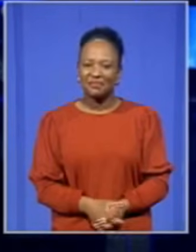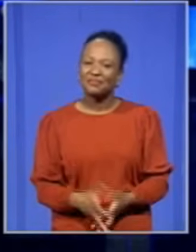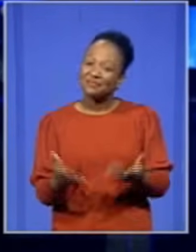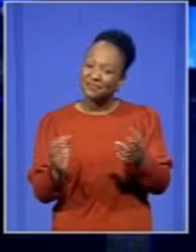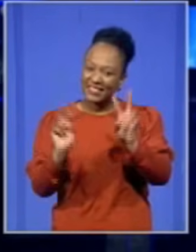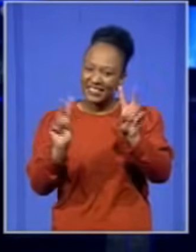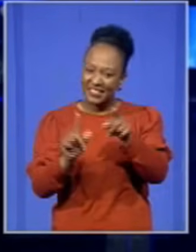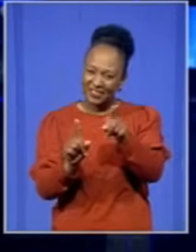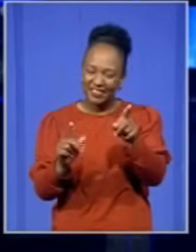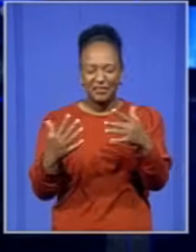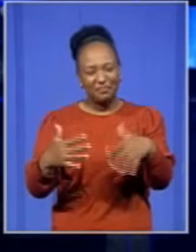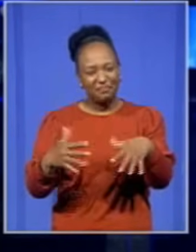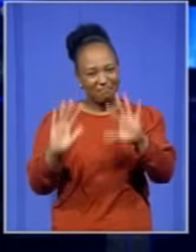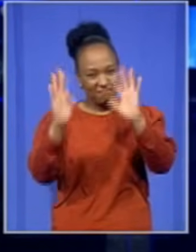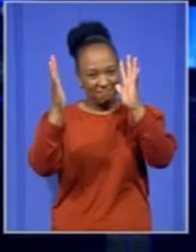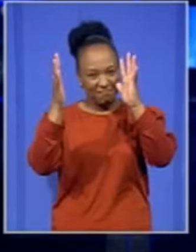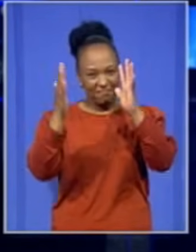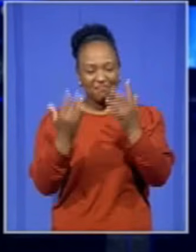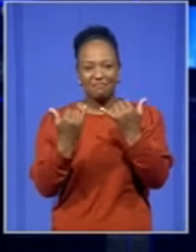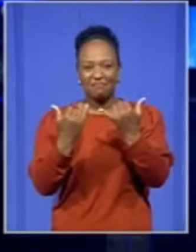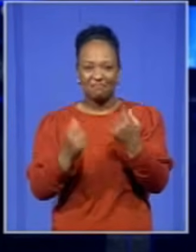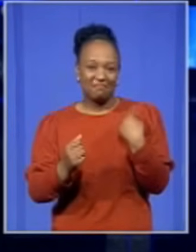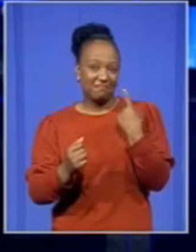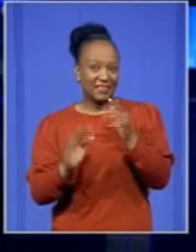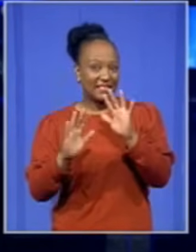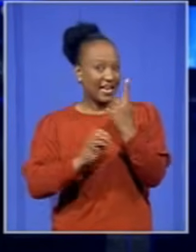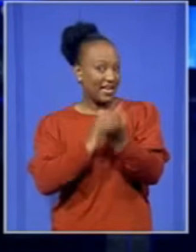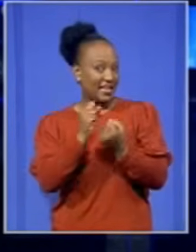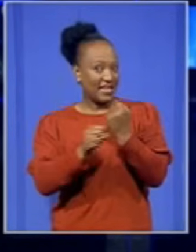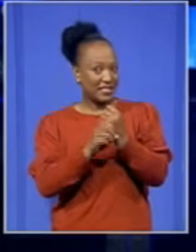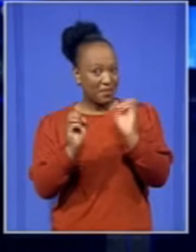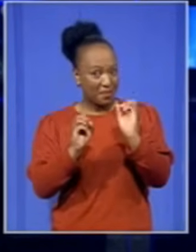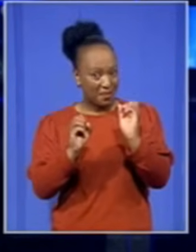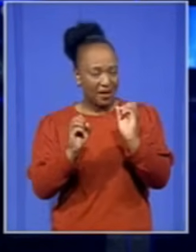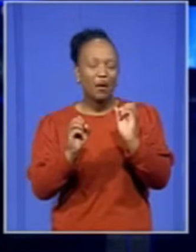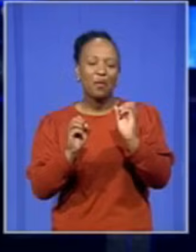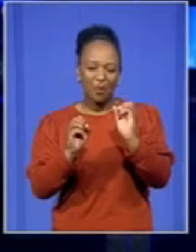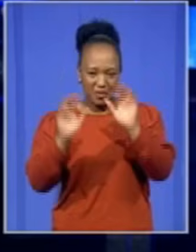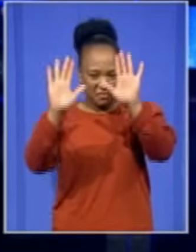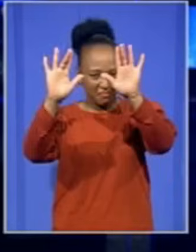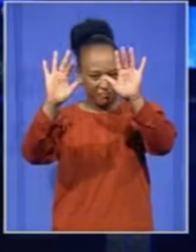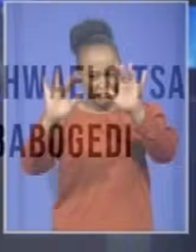Ra le lebogisa Makhosi, luba la dingwaga di le 10 le bone pula gompieno.